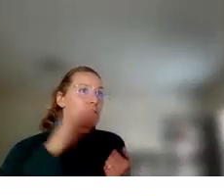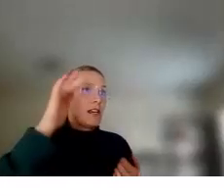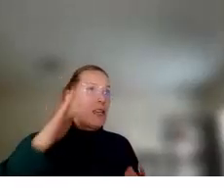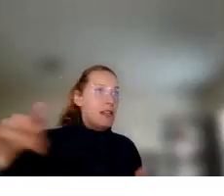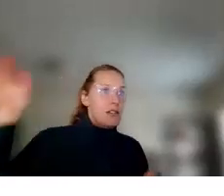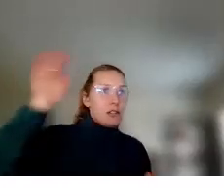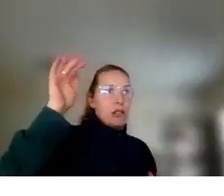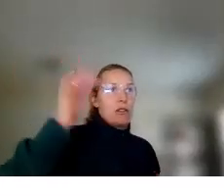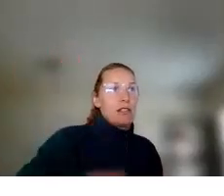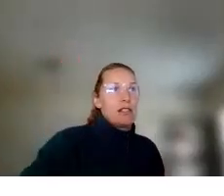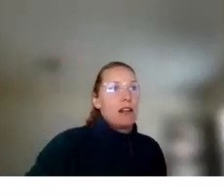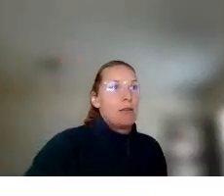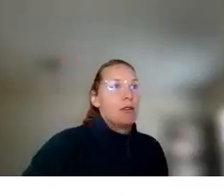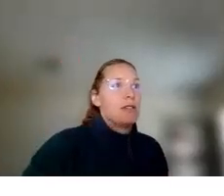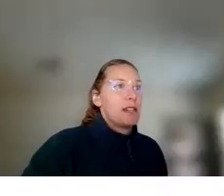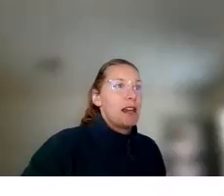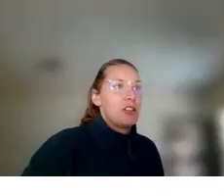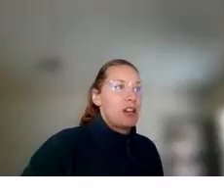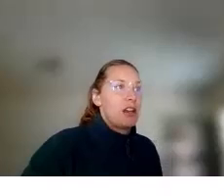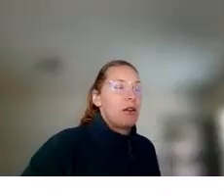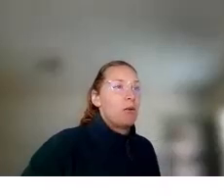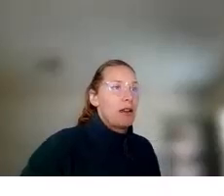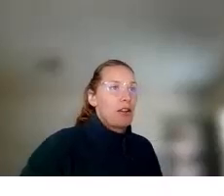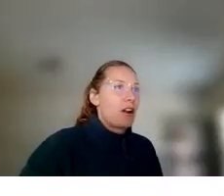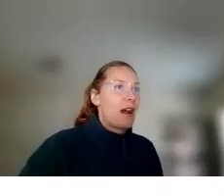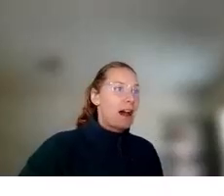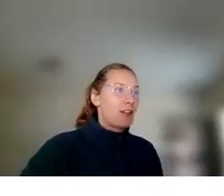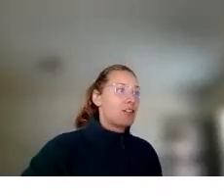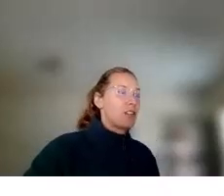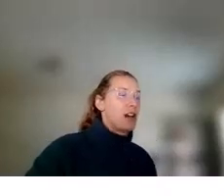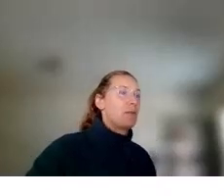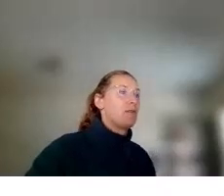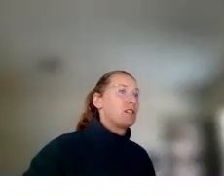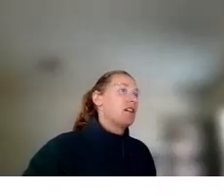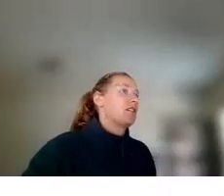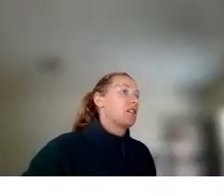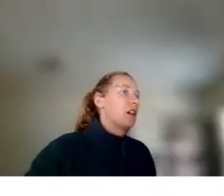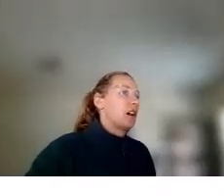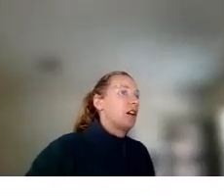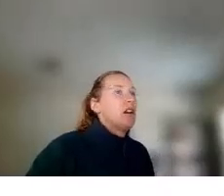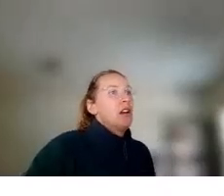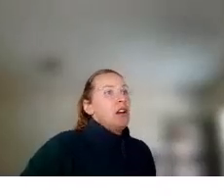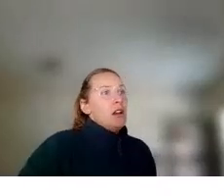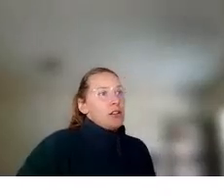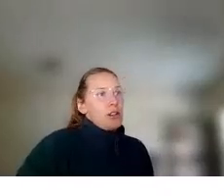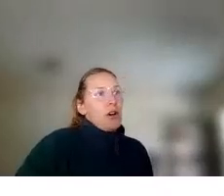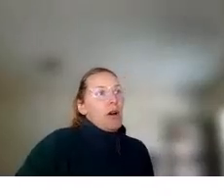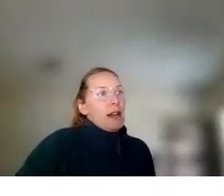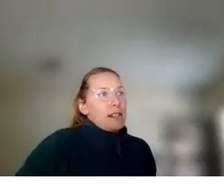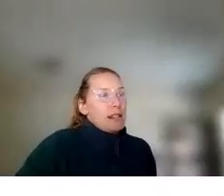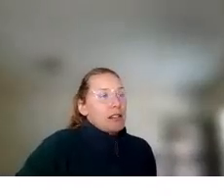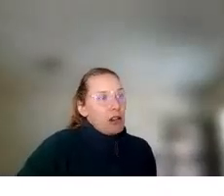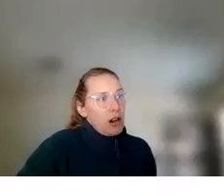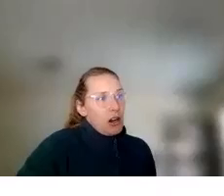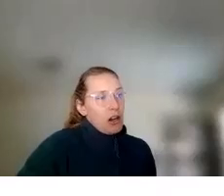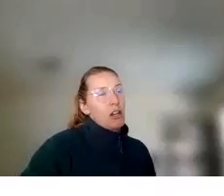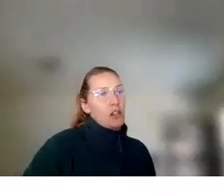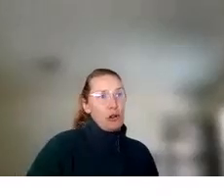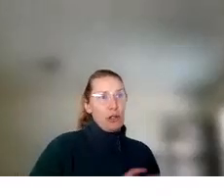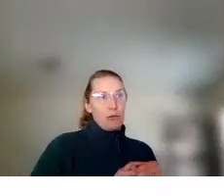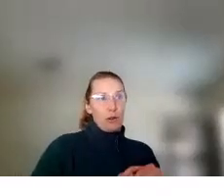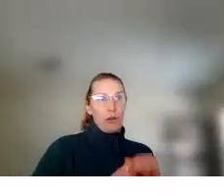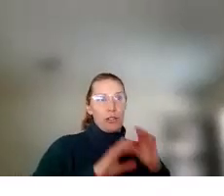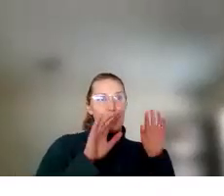CHCBS members into the CwCHN waiver at their time of CSR. So at